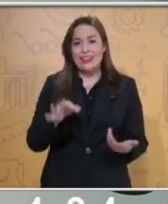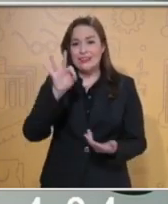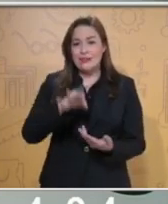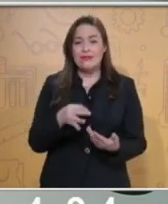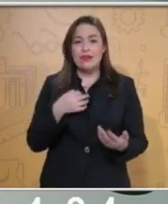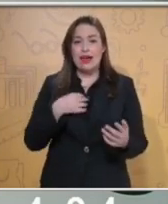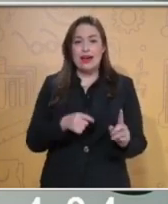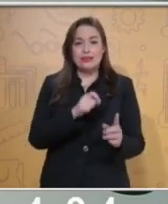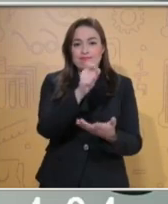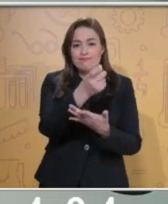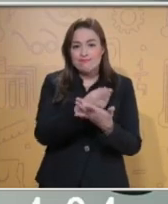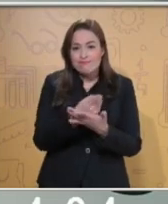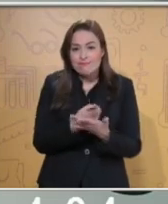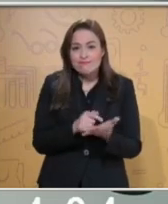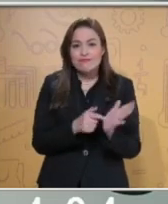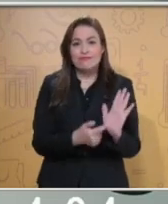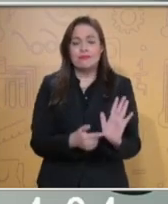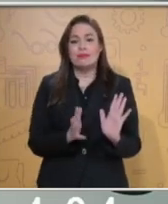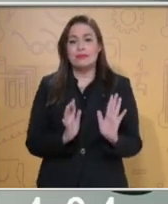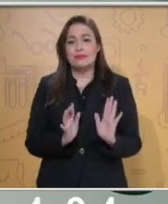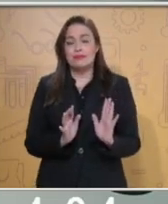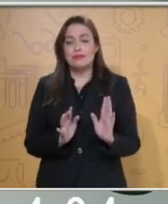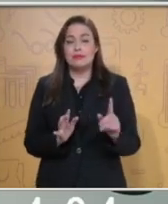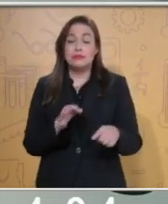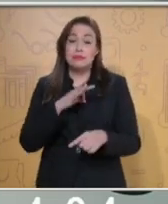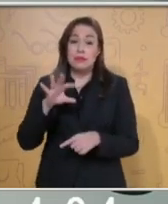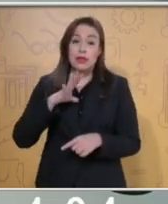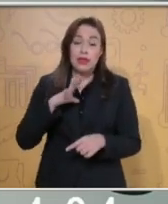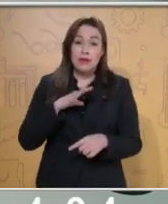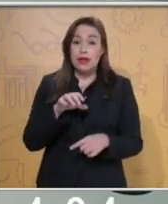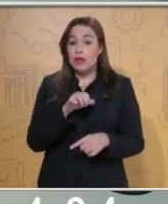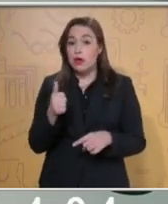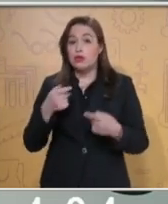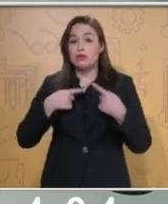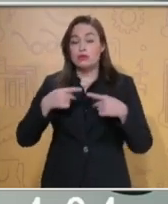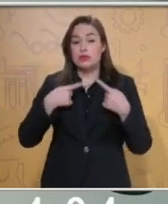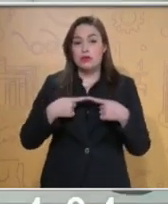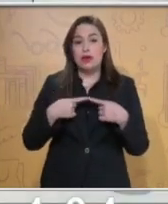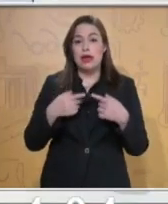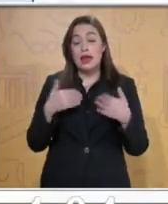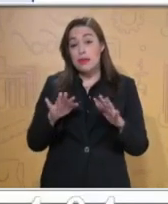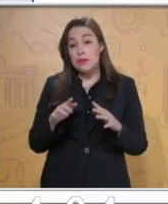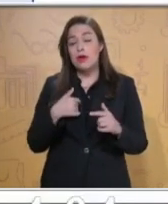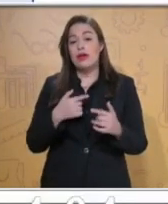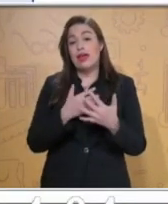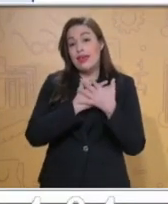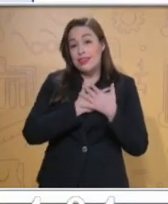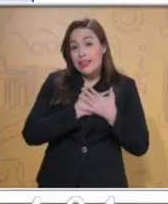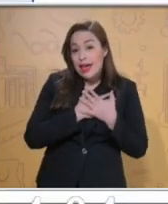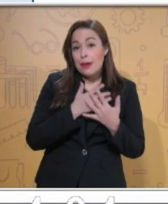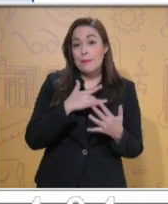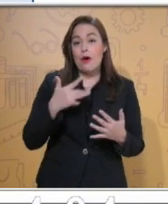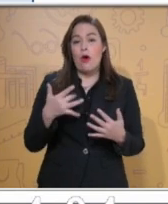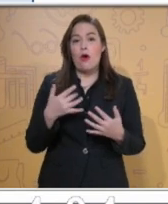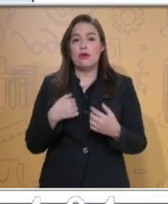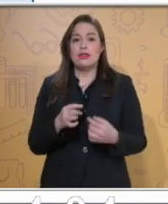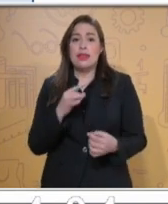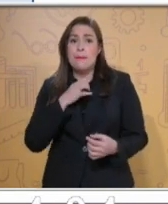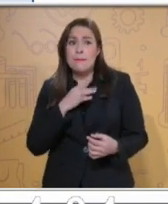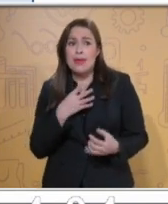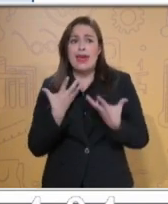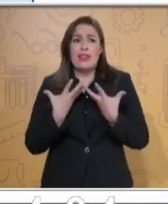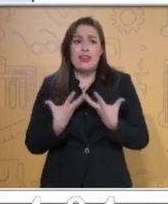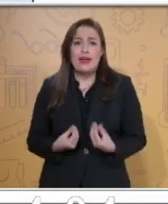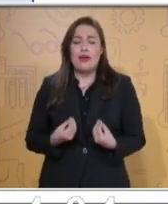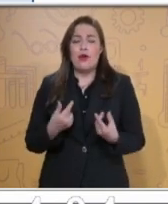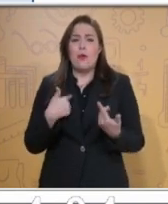with cowboys and other kind of characters. Then we have romance, horror,